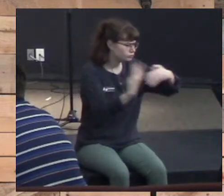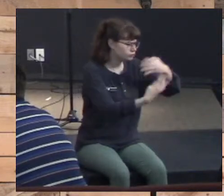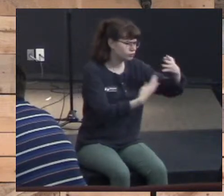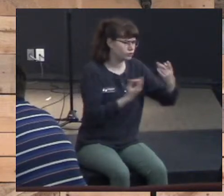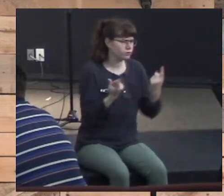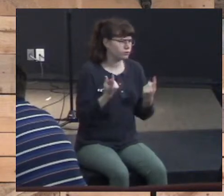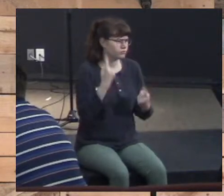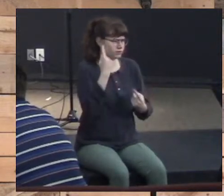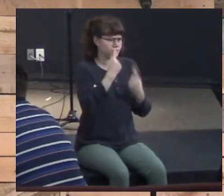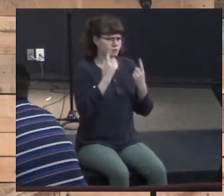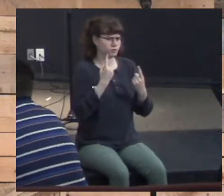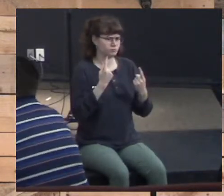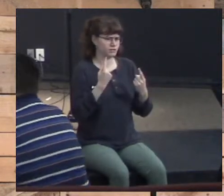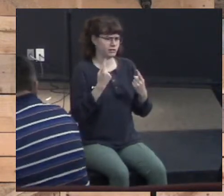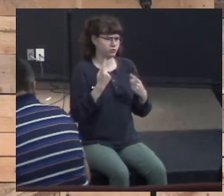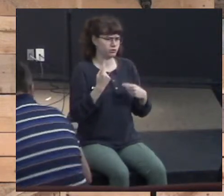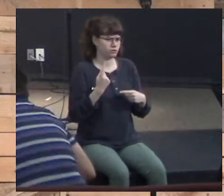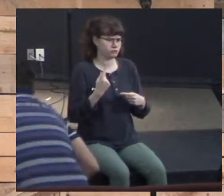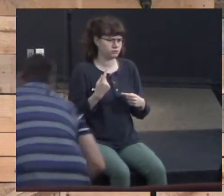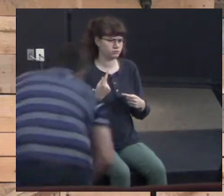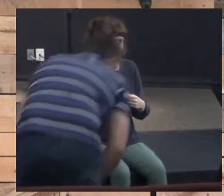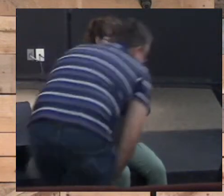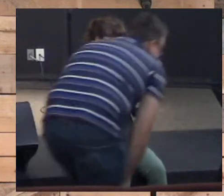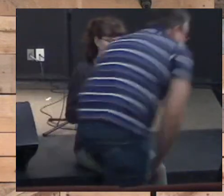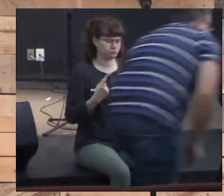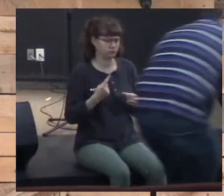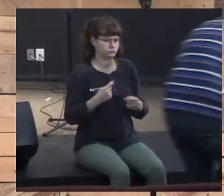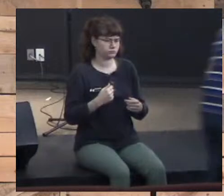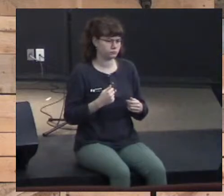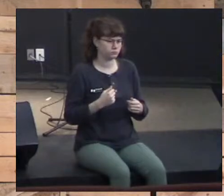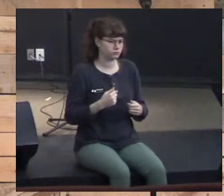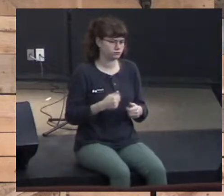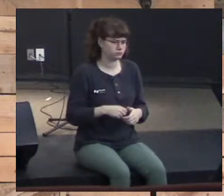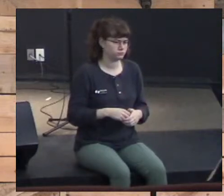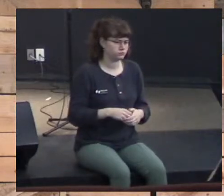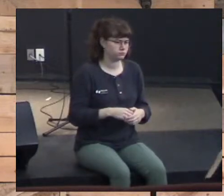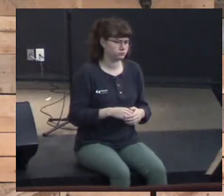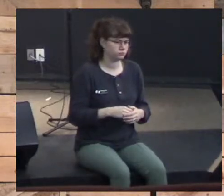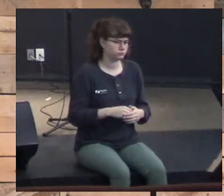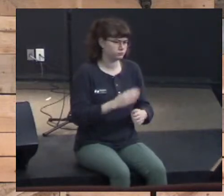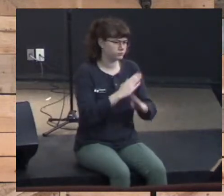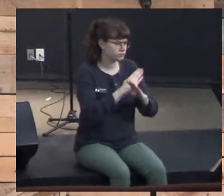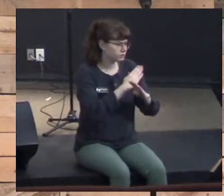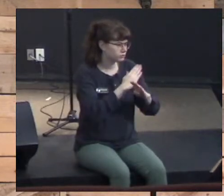security in Jesus. Can't hear me? Oh, thank you.